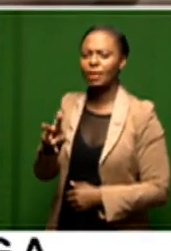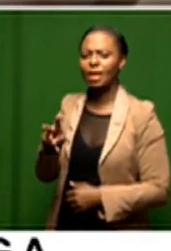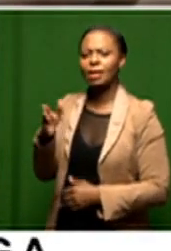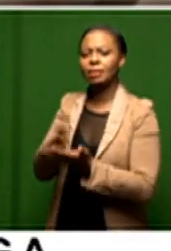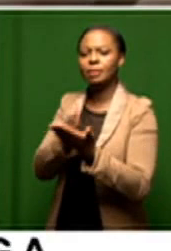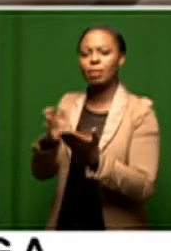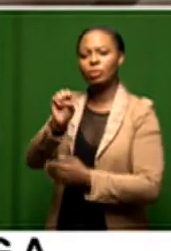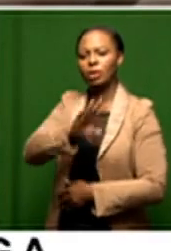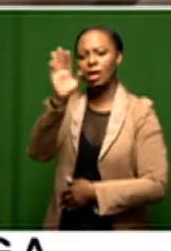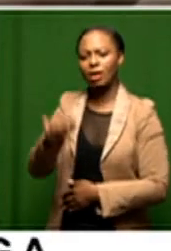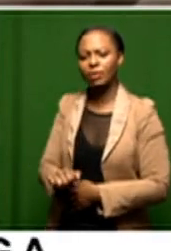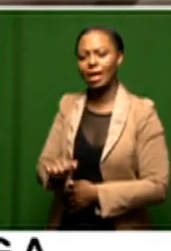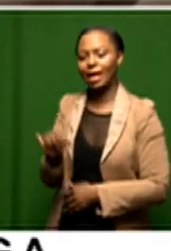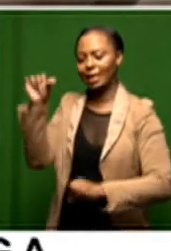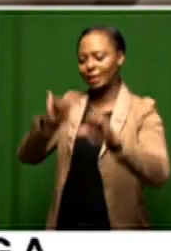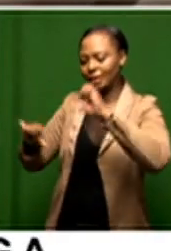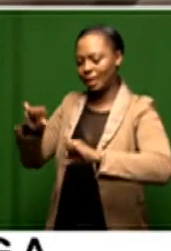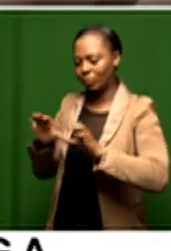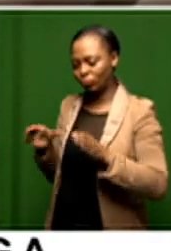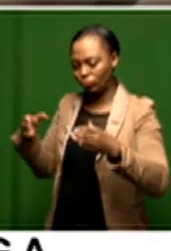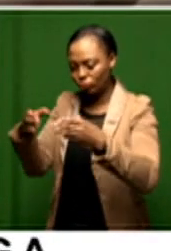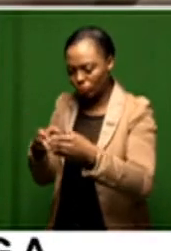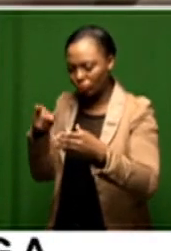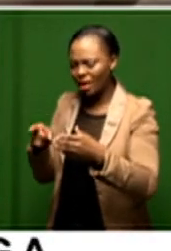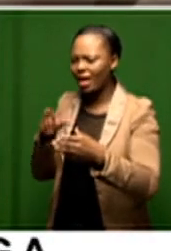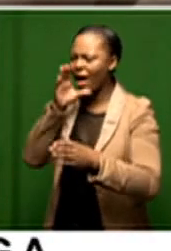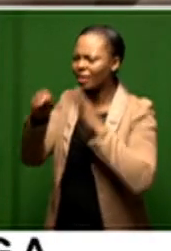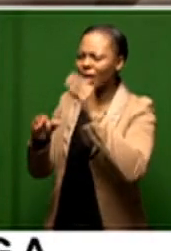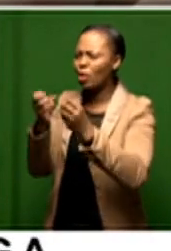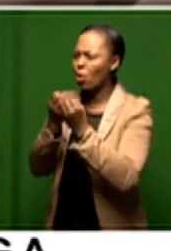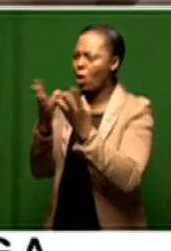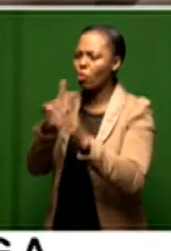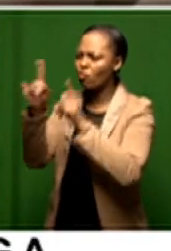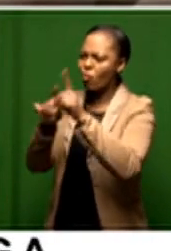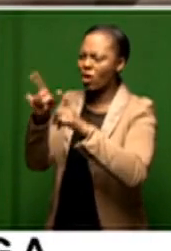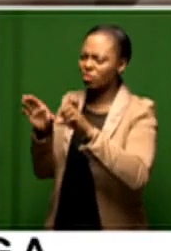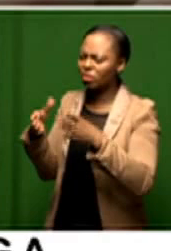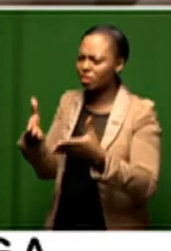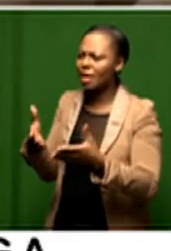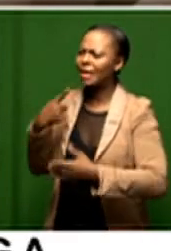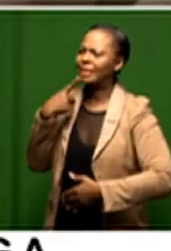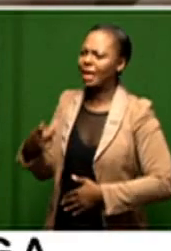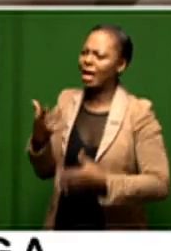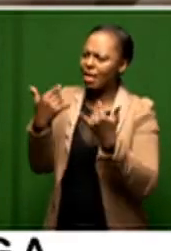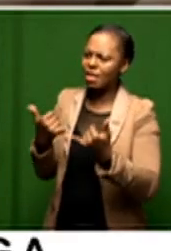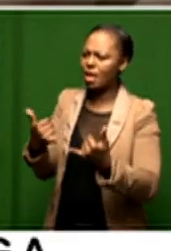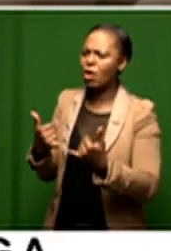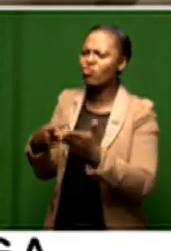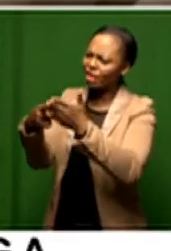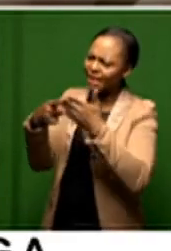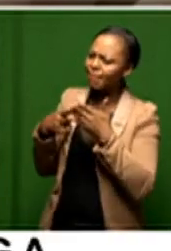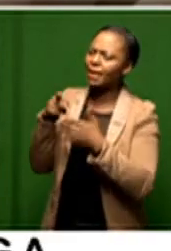South Africa's eminent scientists who are asking a lot of questions, who are saying that we haven't